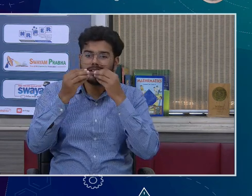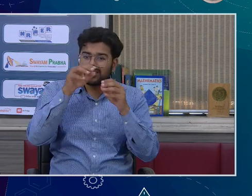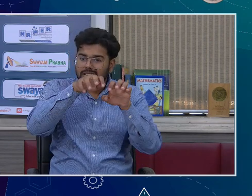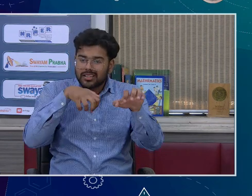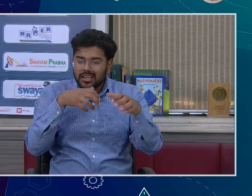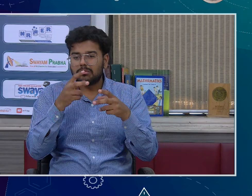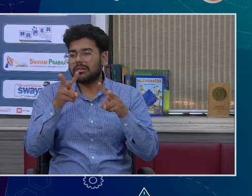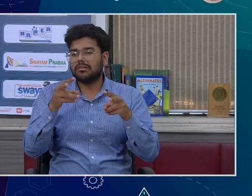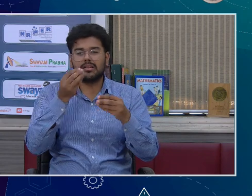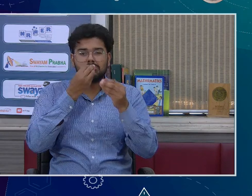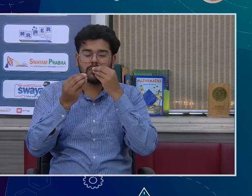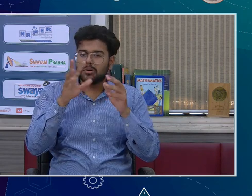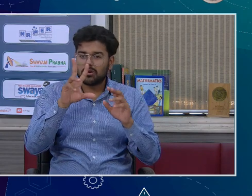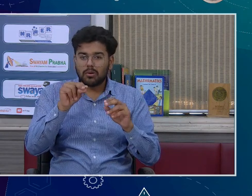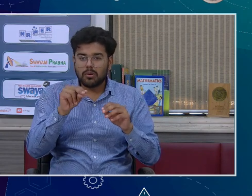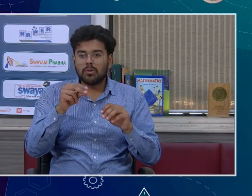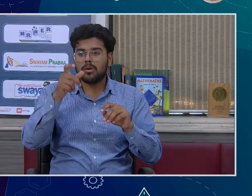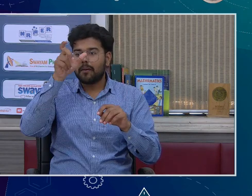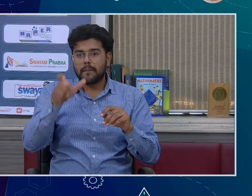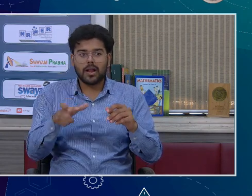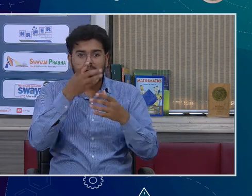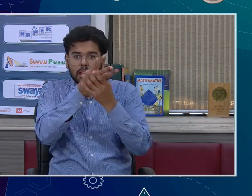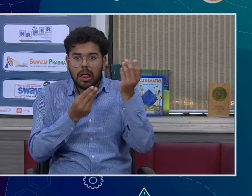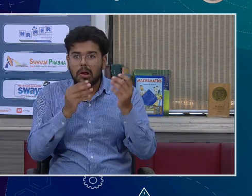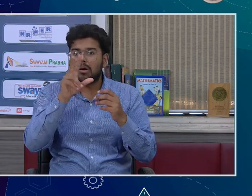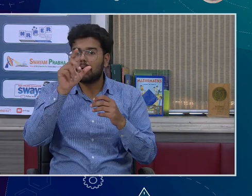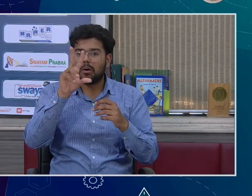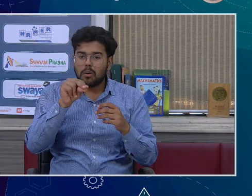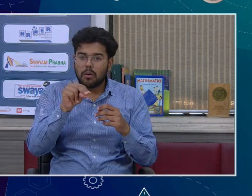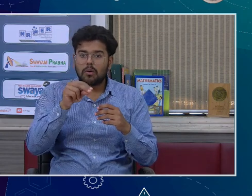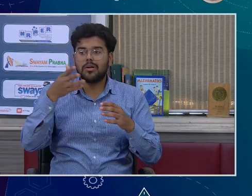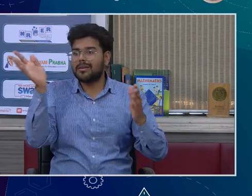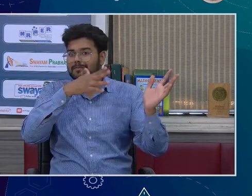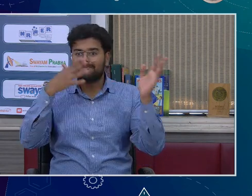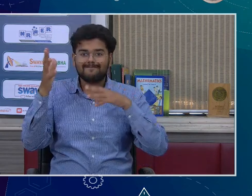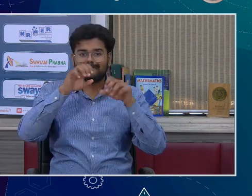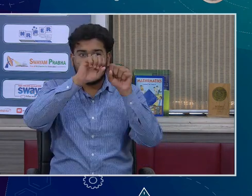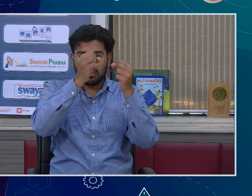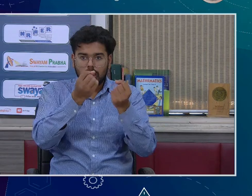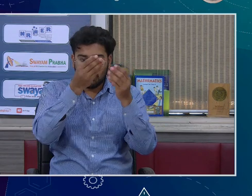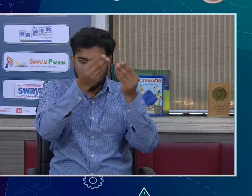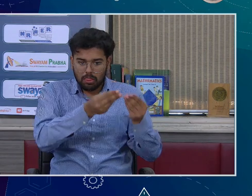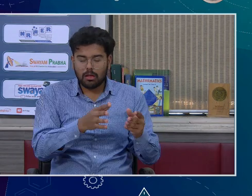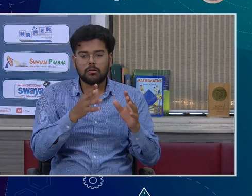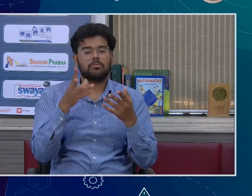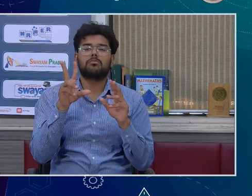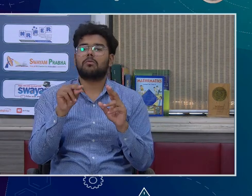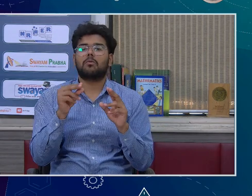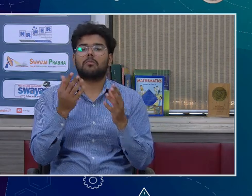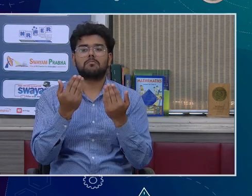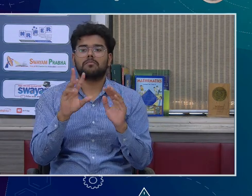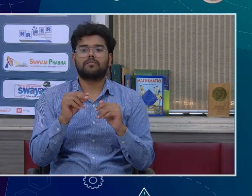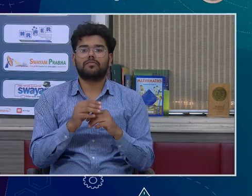the thief will not steal them and the wind will not blow them down. The tree went to